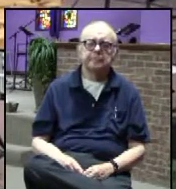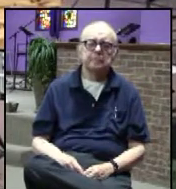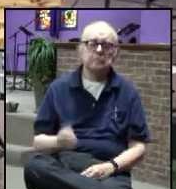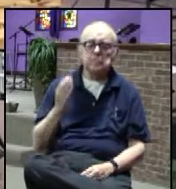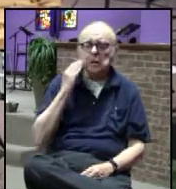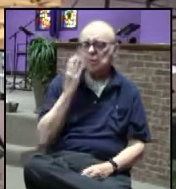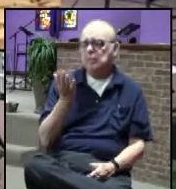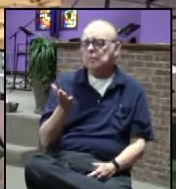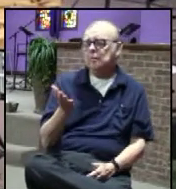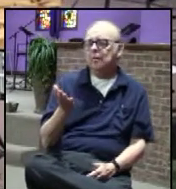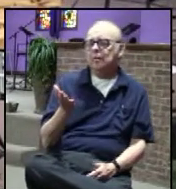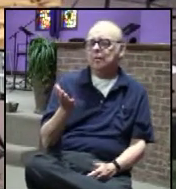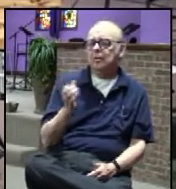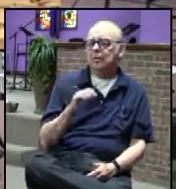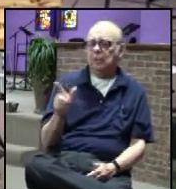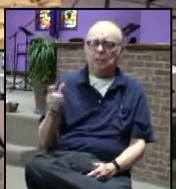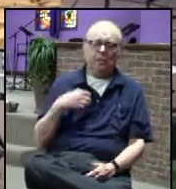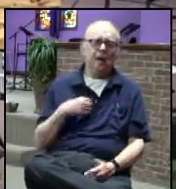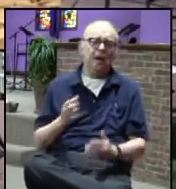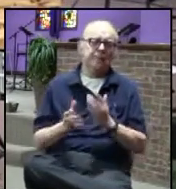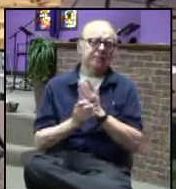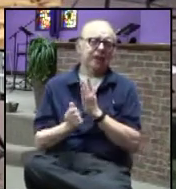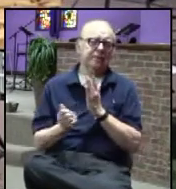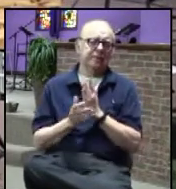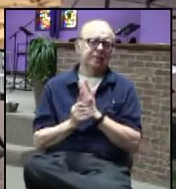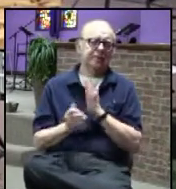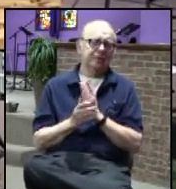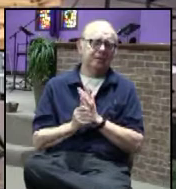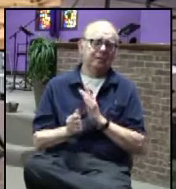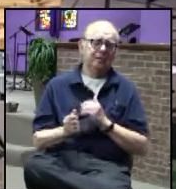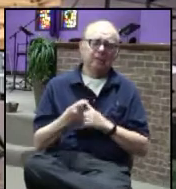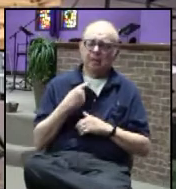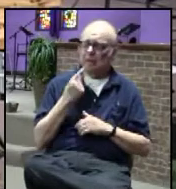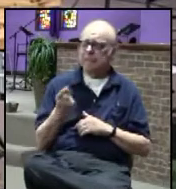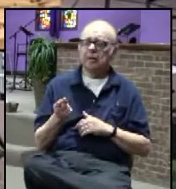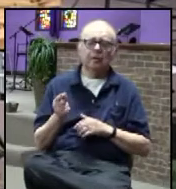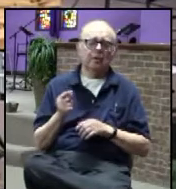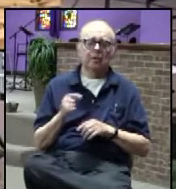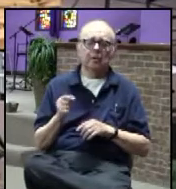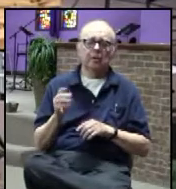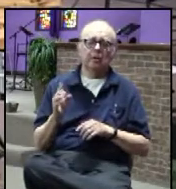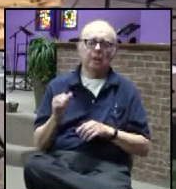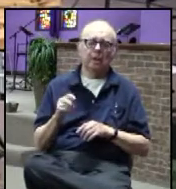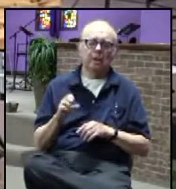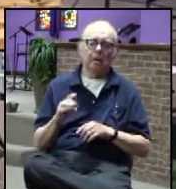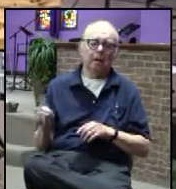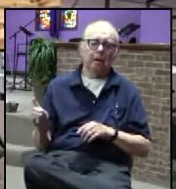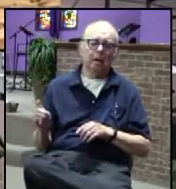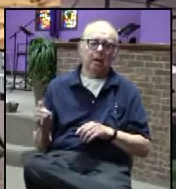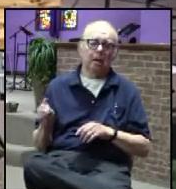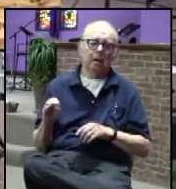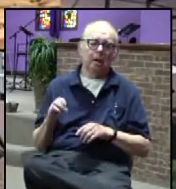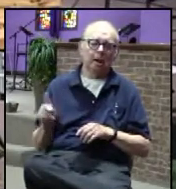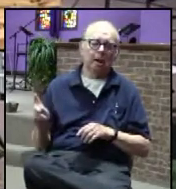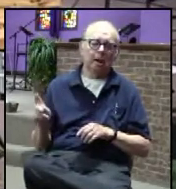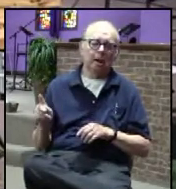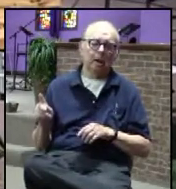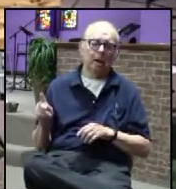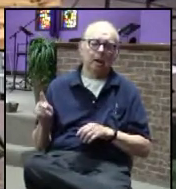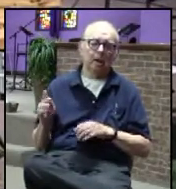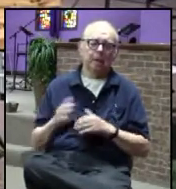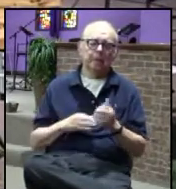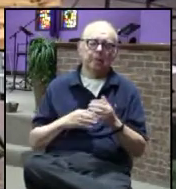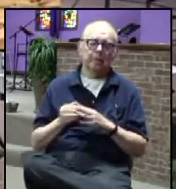You know, y'all got talents. I tell Dave and Mark and Jim, anytime something gets built around